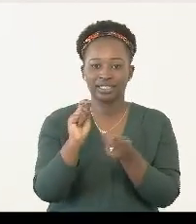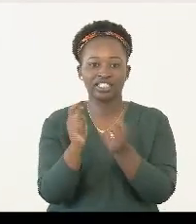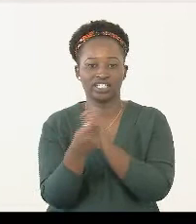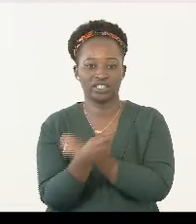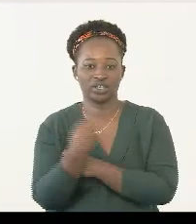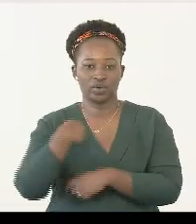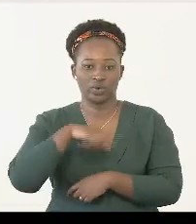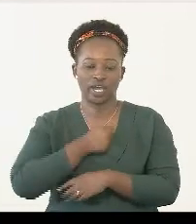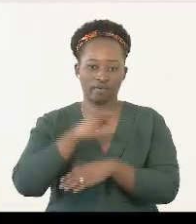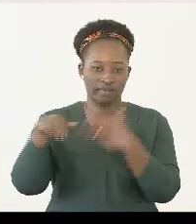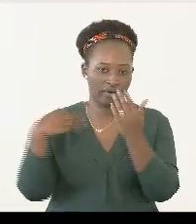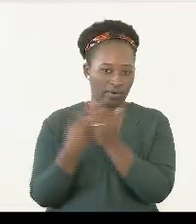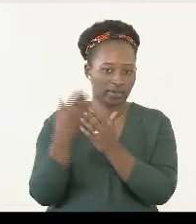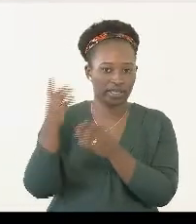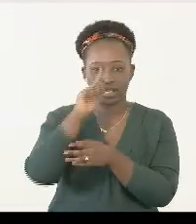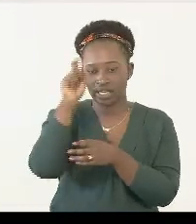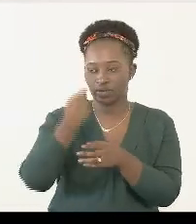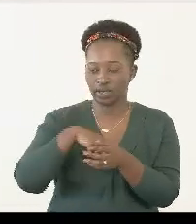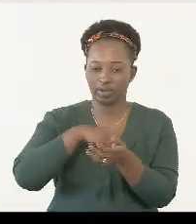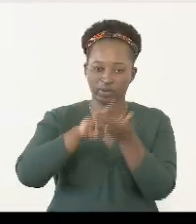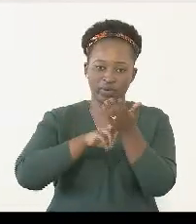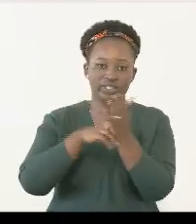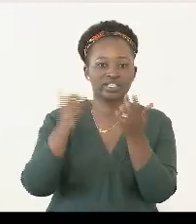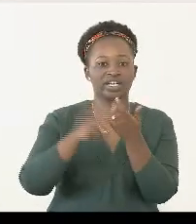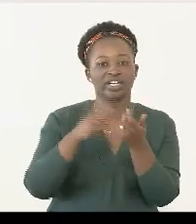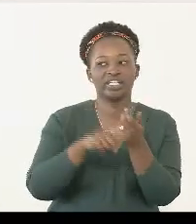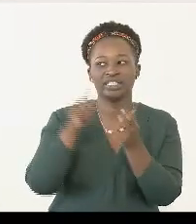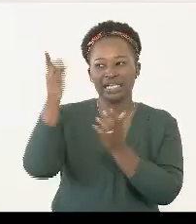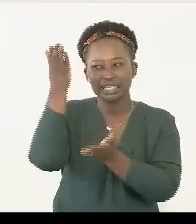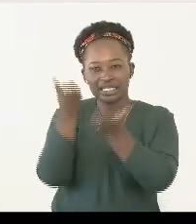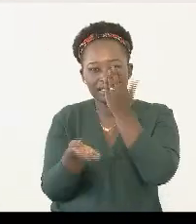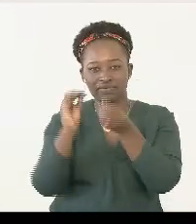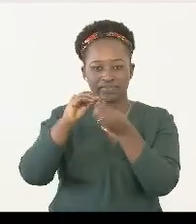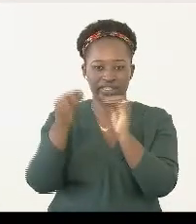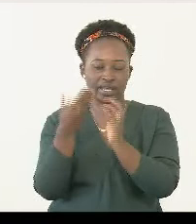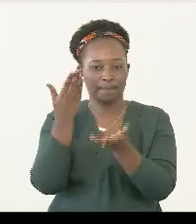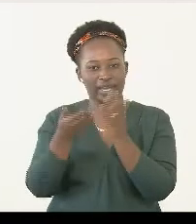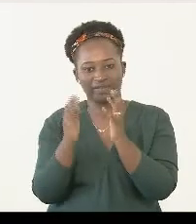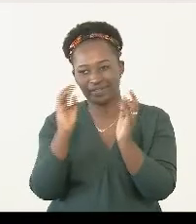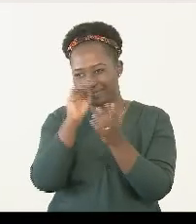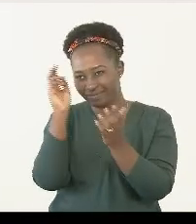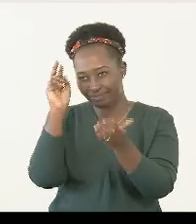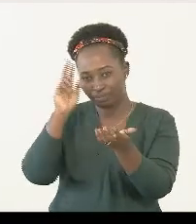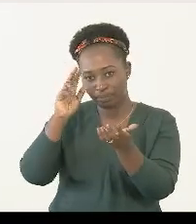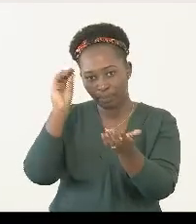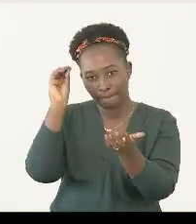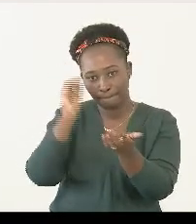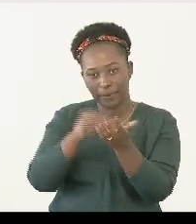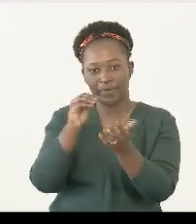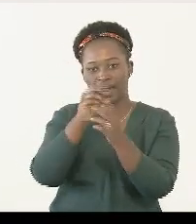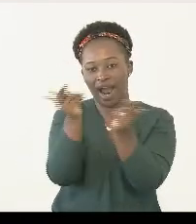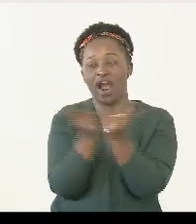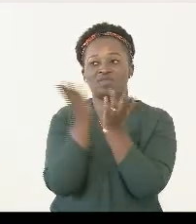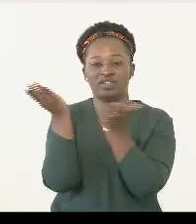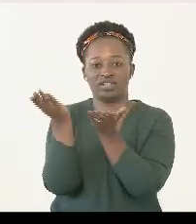So we have all that with the calculation now. That's the estimation. Figures may fall somewhere there. So